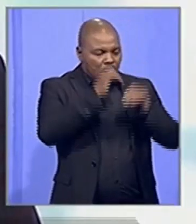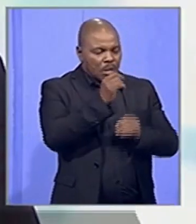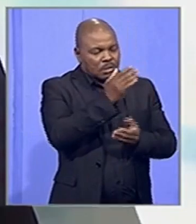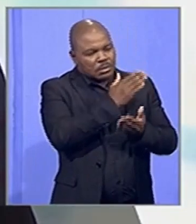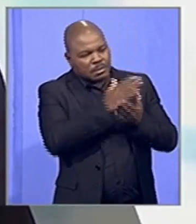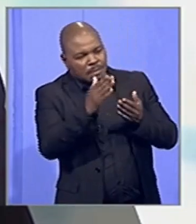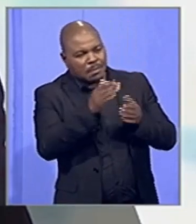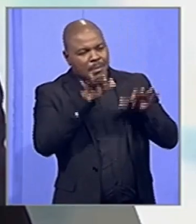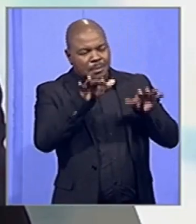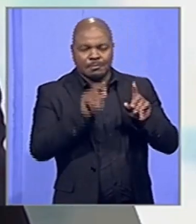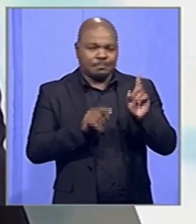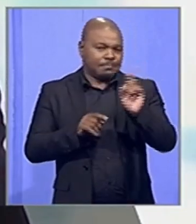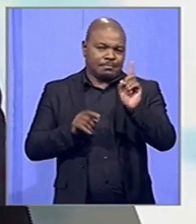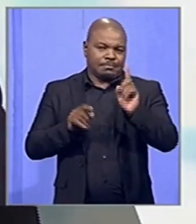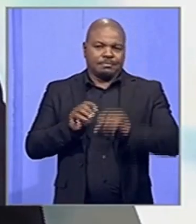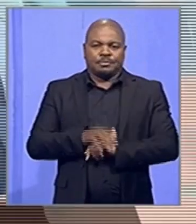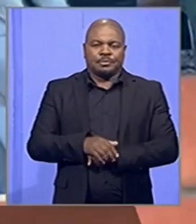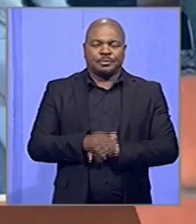Africans.